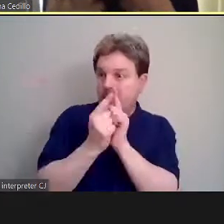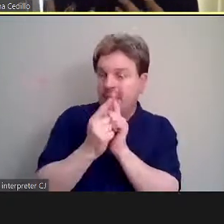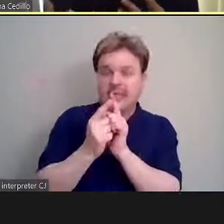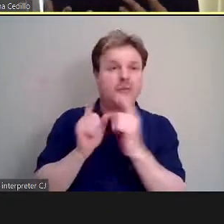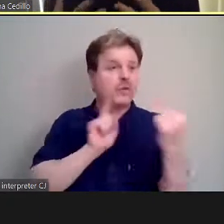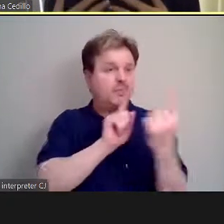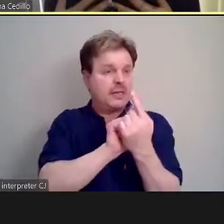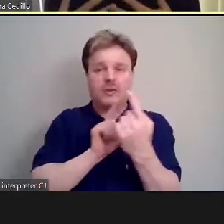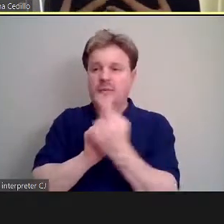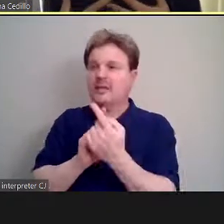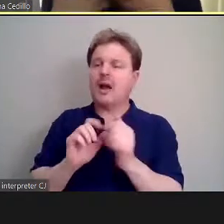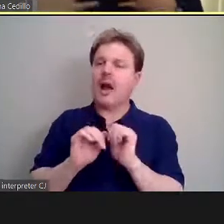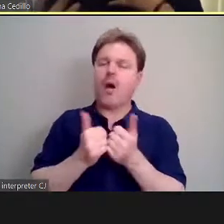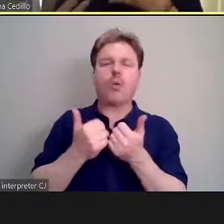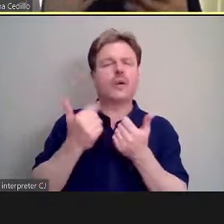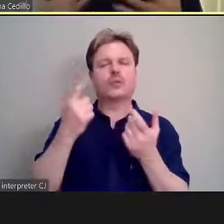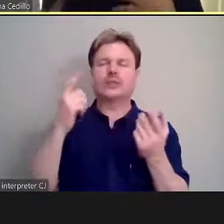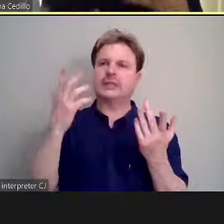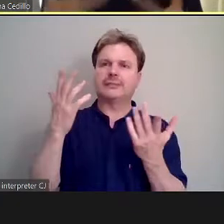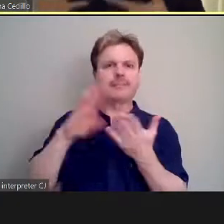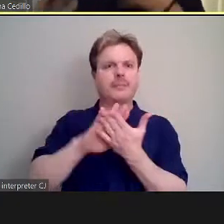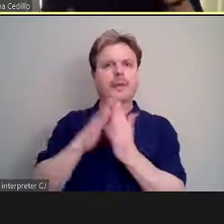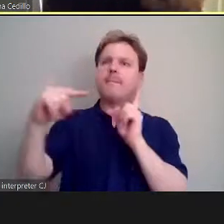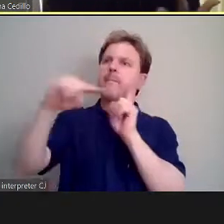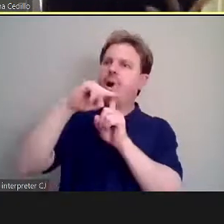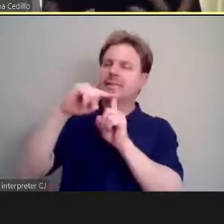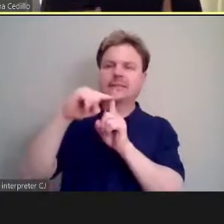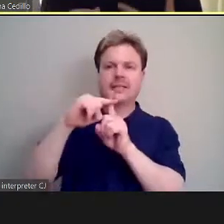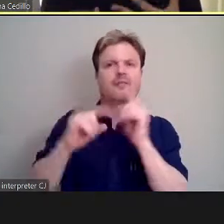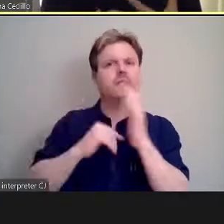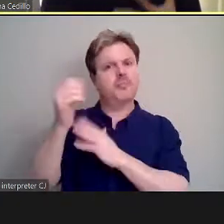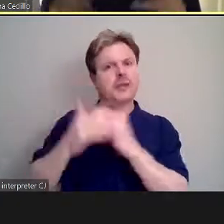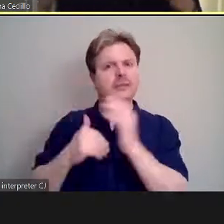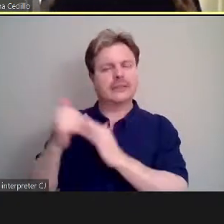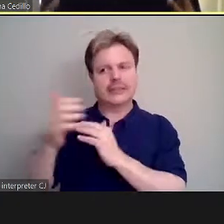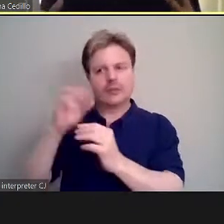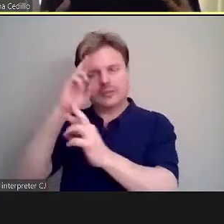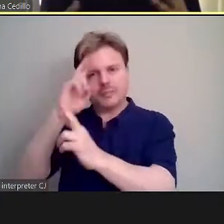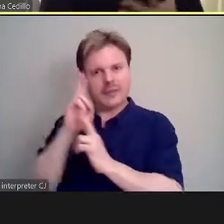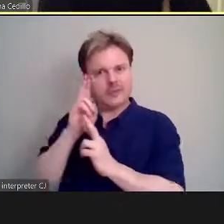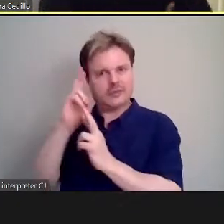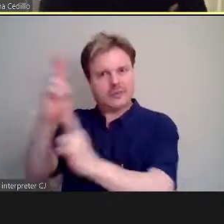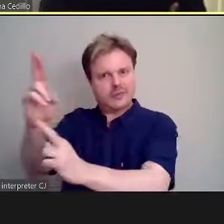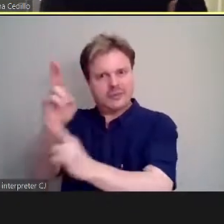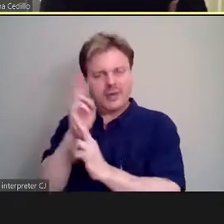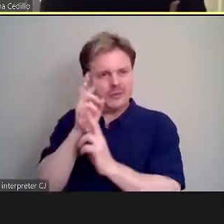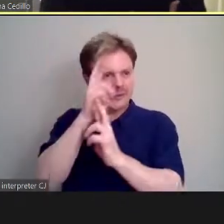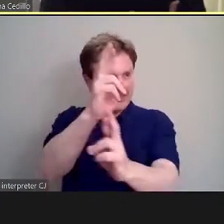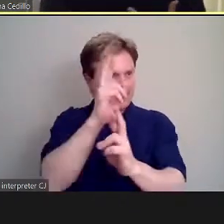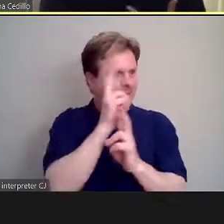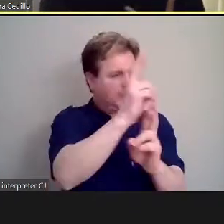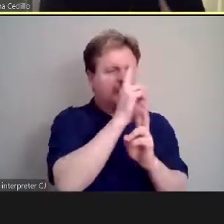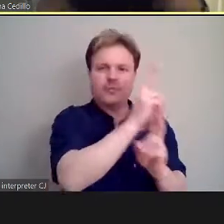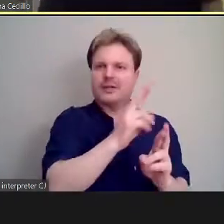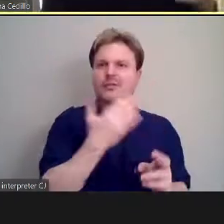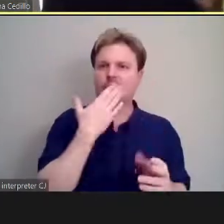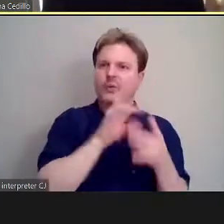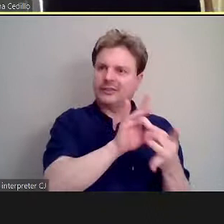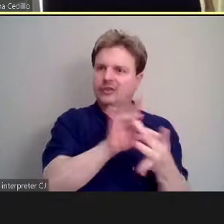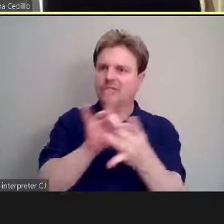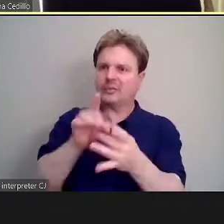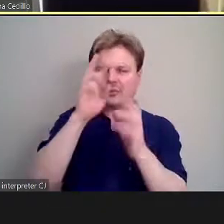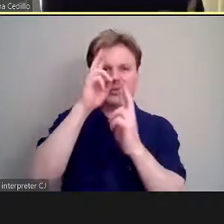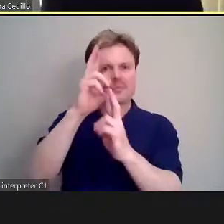that's positive, that where we are building mutually respectful relationships within